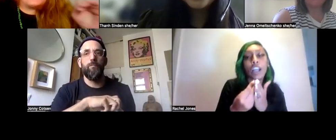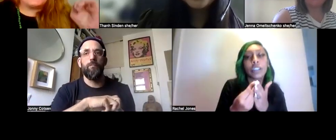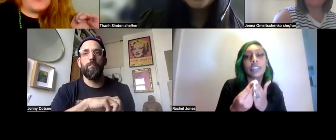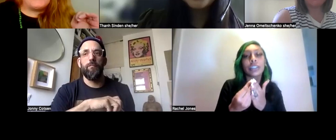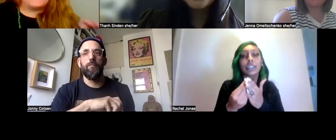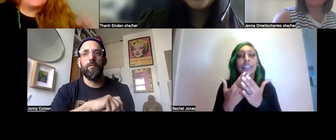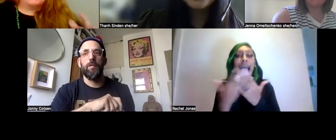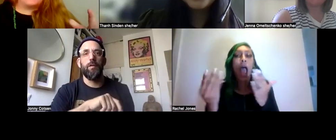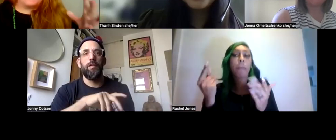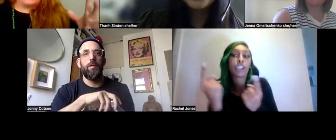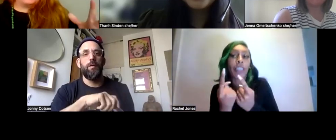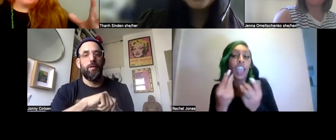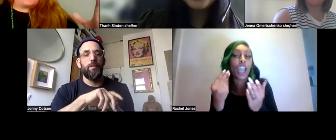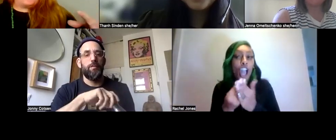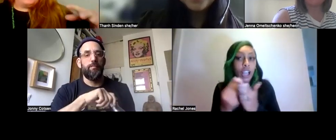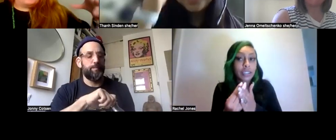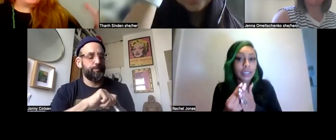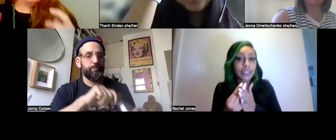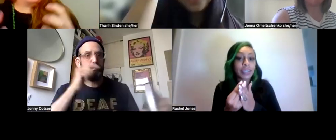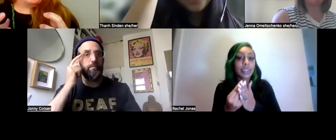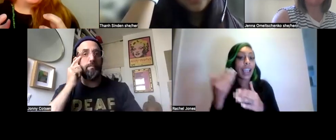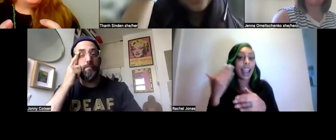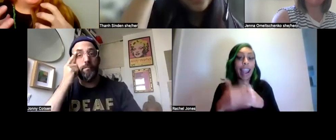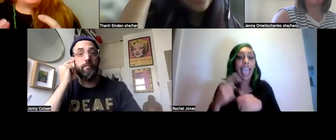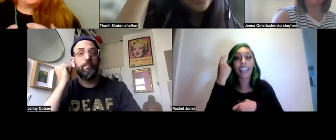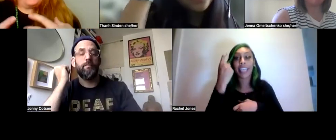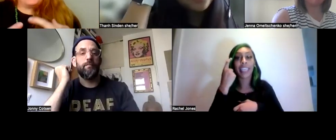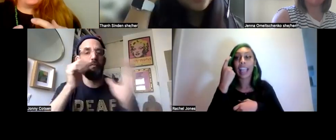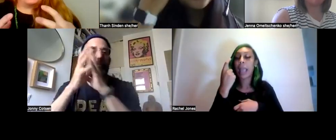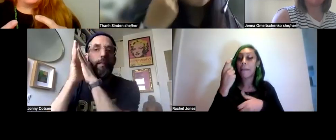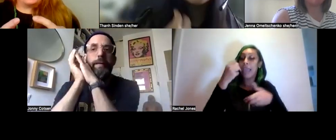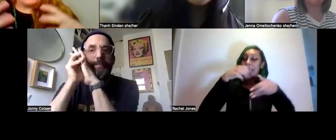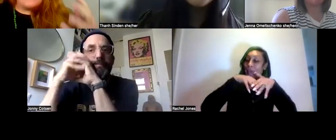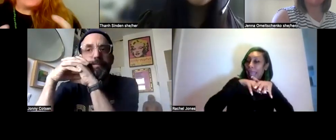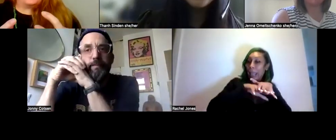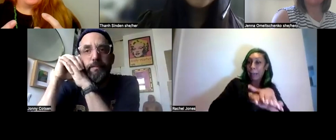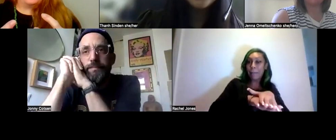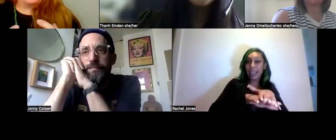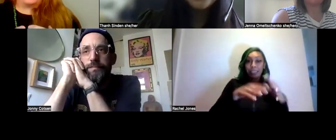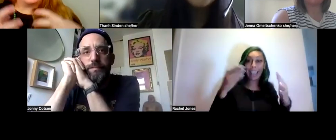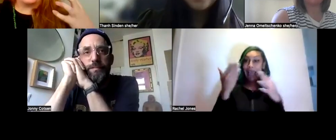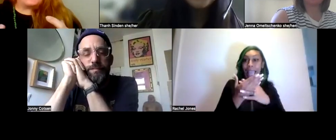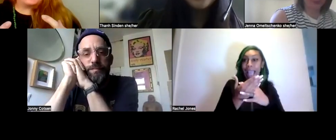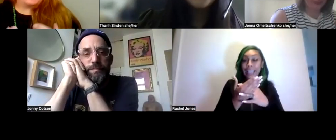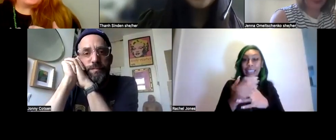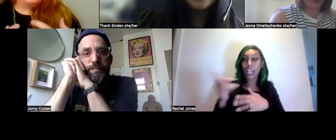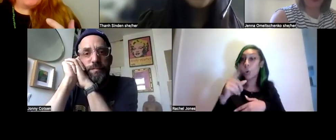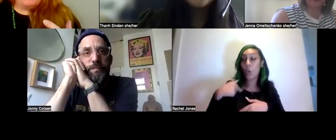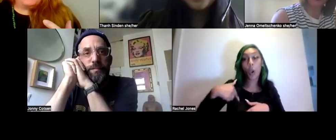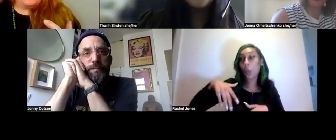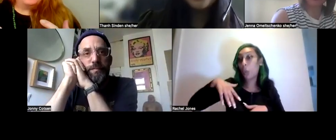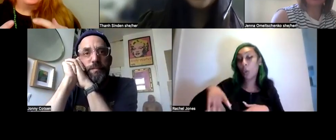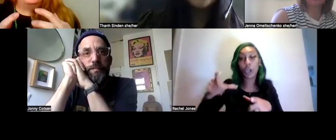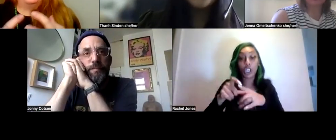much do things cost, rather than thinking about it as like an embedded thing that access is embedded in what we do and is needed and it's